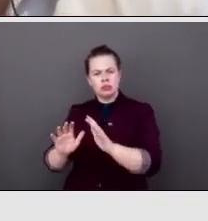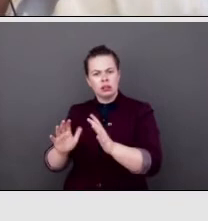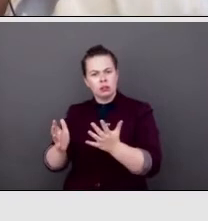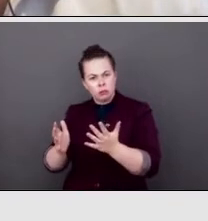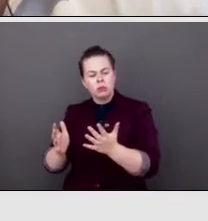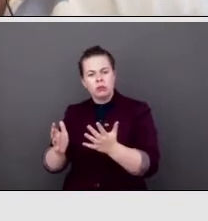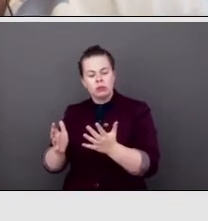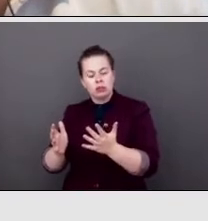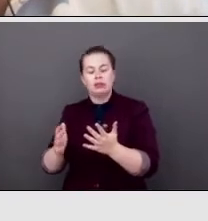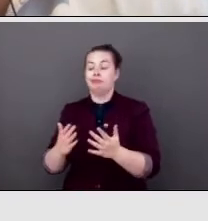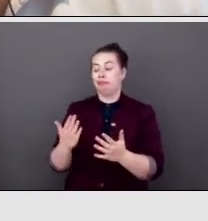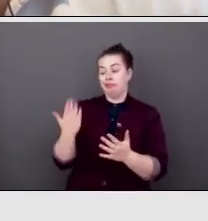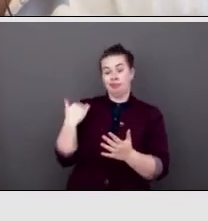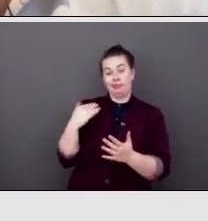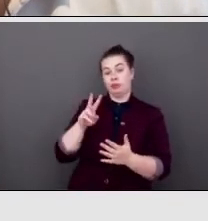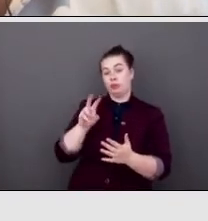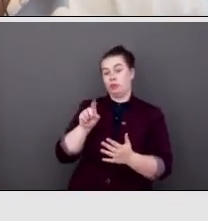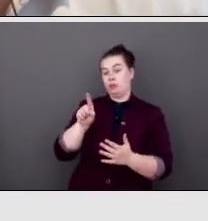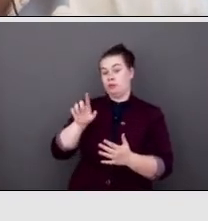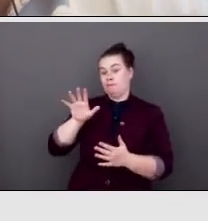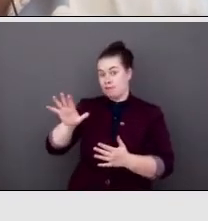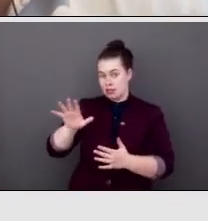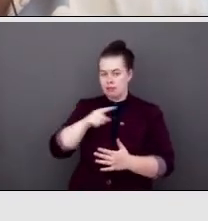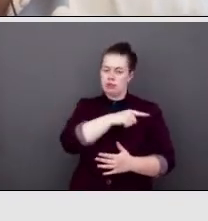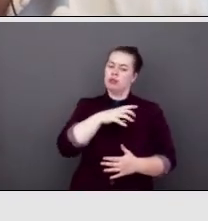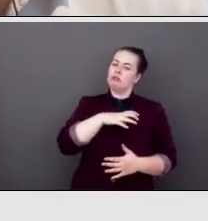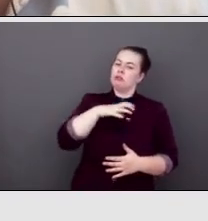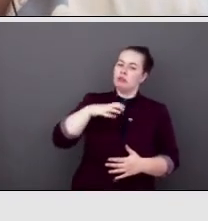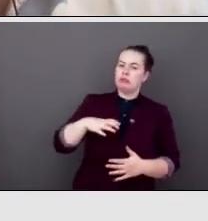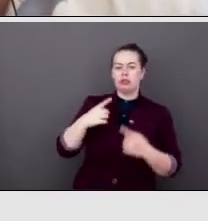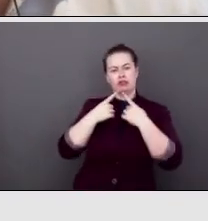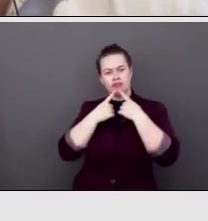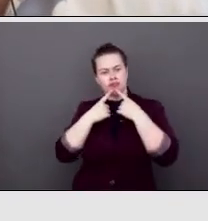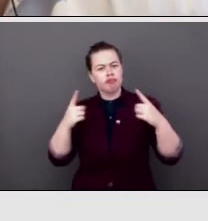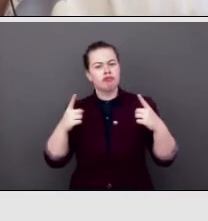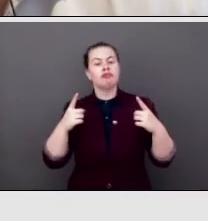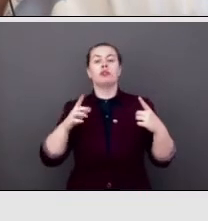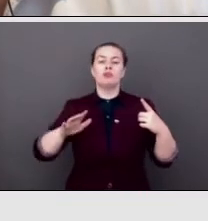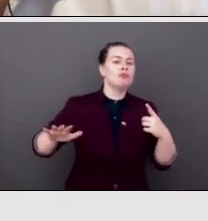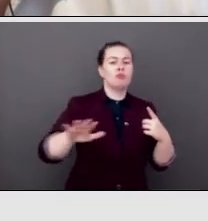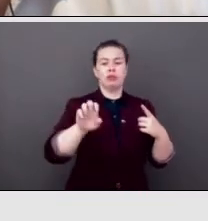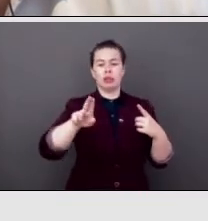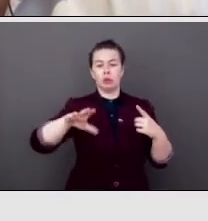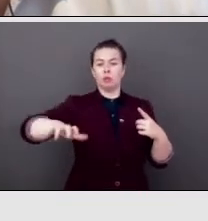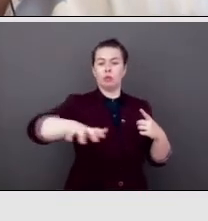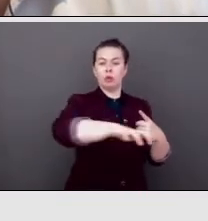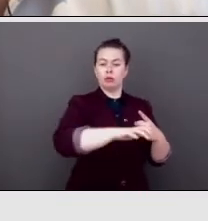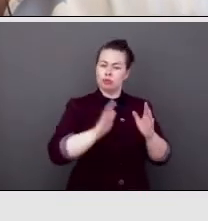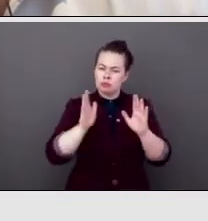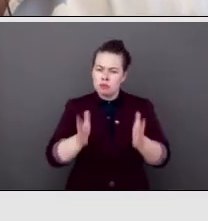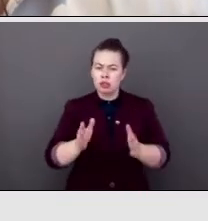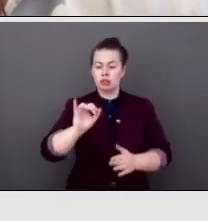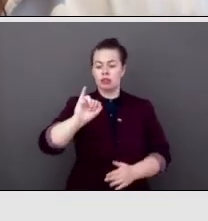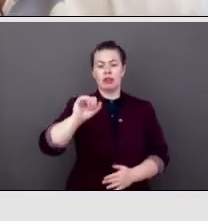has identified an announcement and a recommendation to all member states to adopt 27